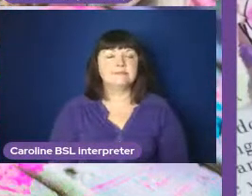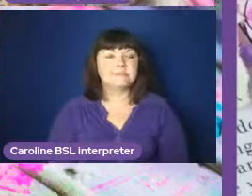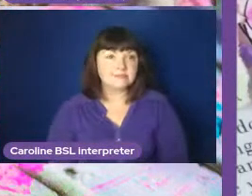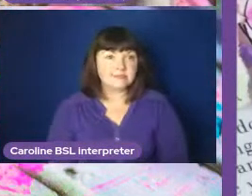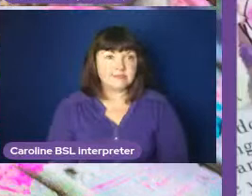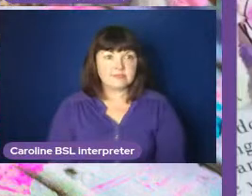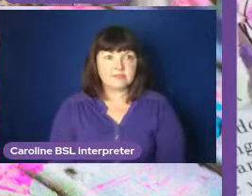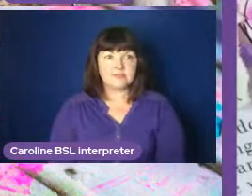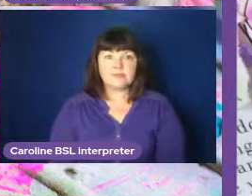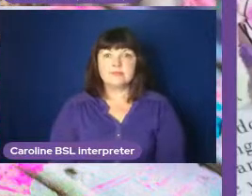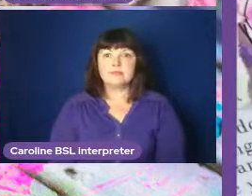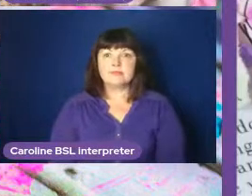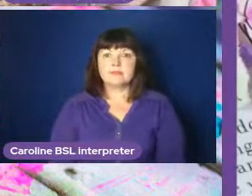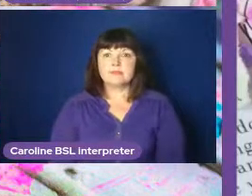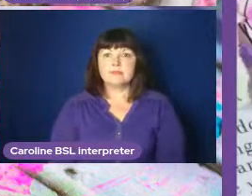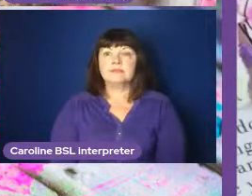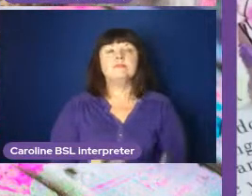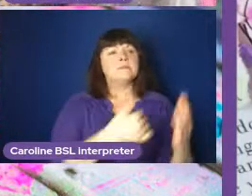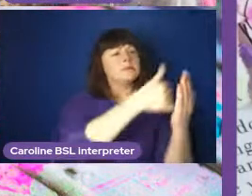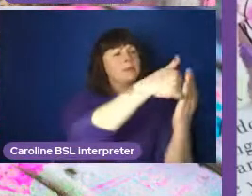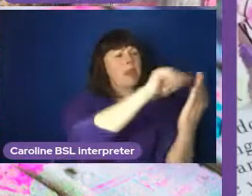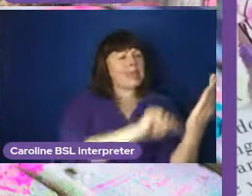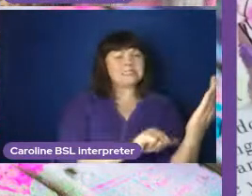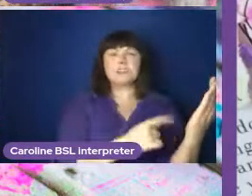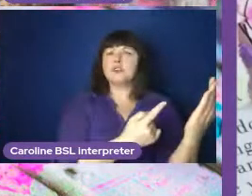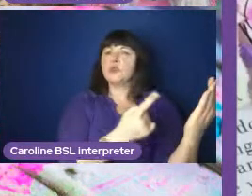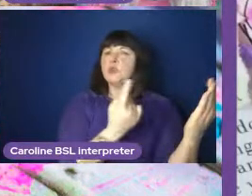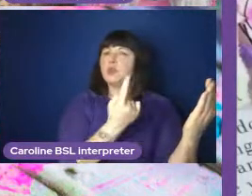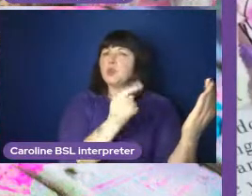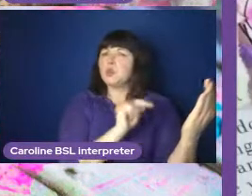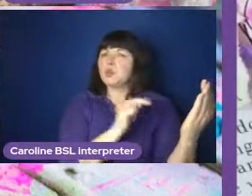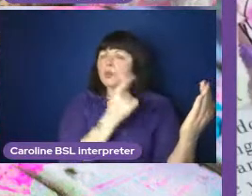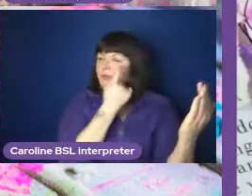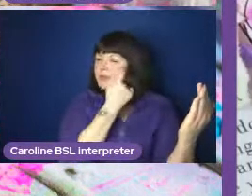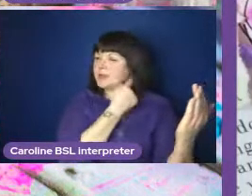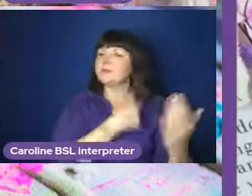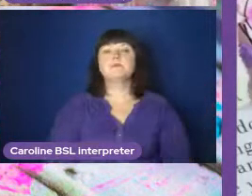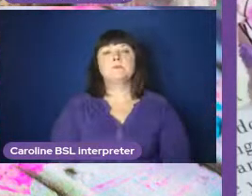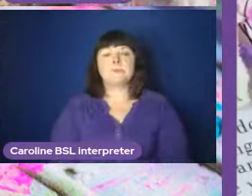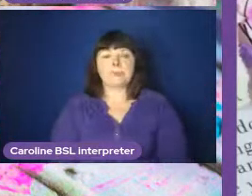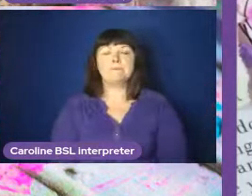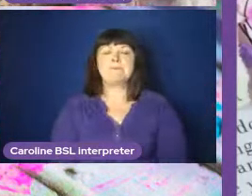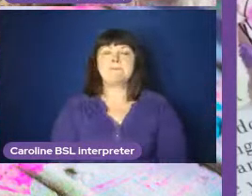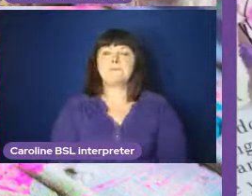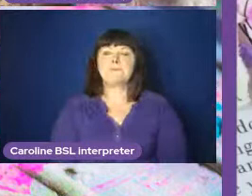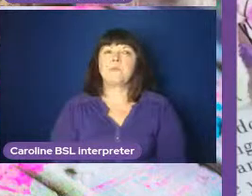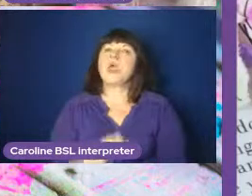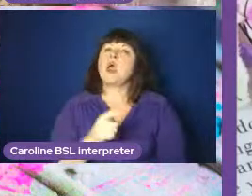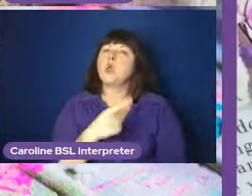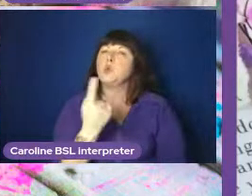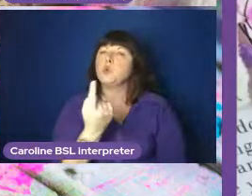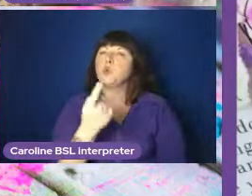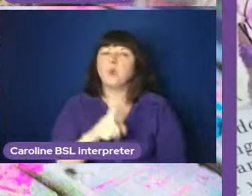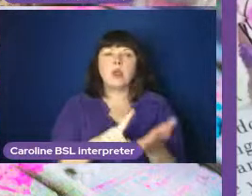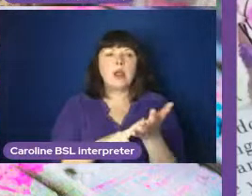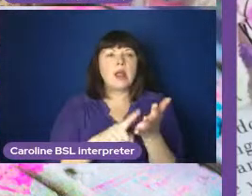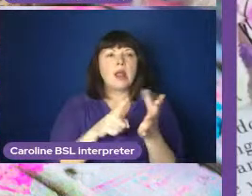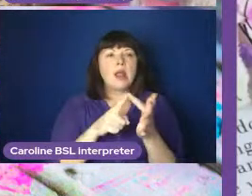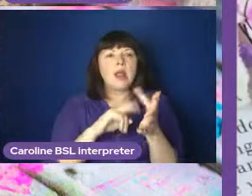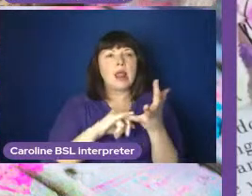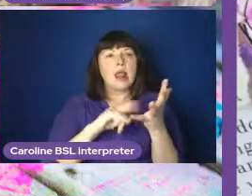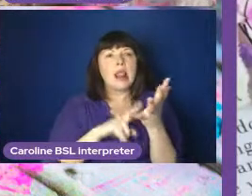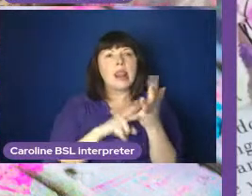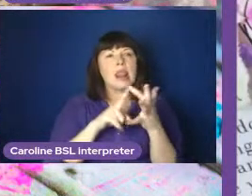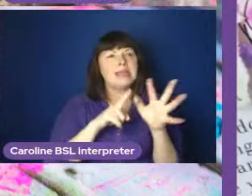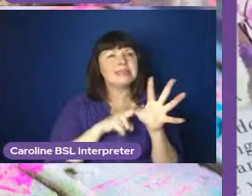Now, who's next on my list? Right, so next up, we're going to look at Leslie's artwork. Leslie can't be with